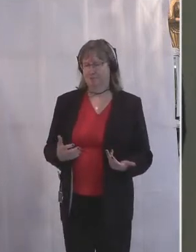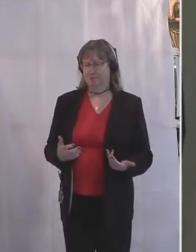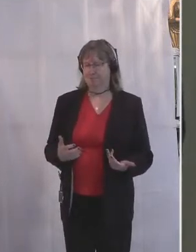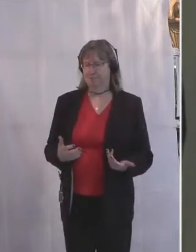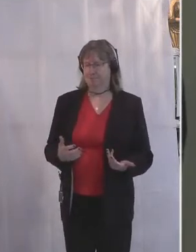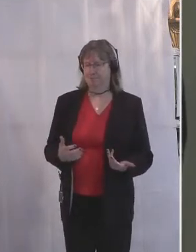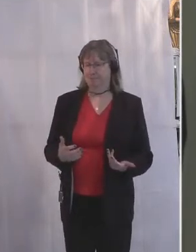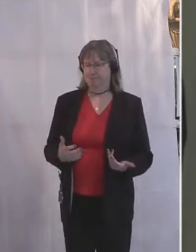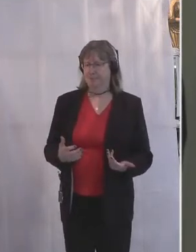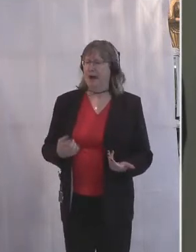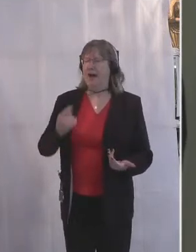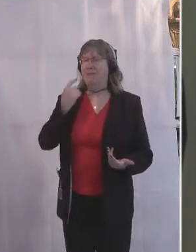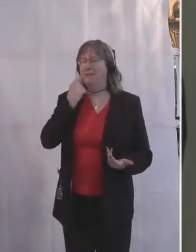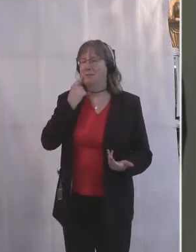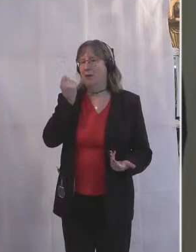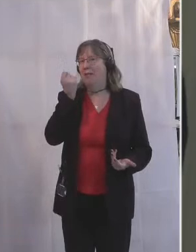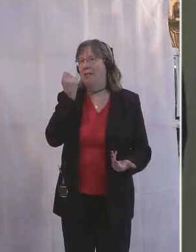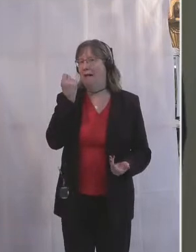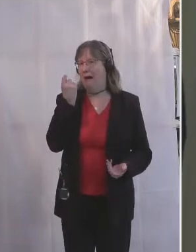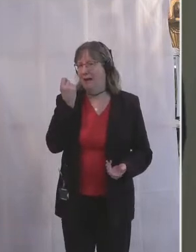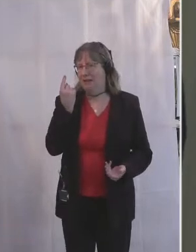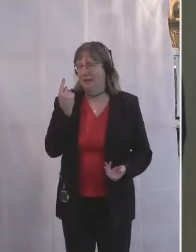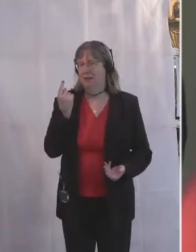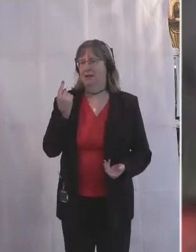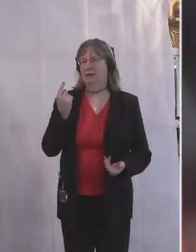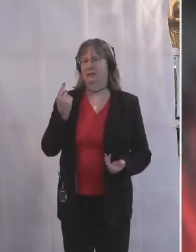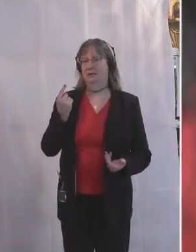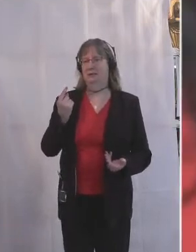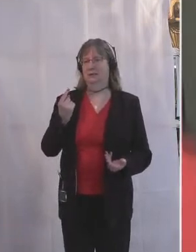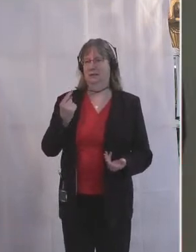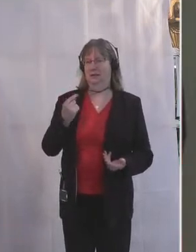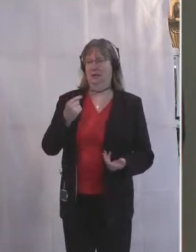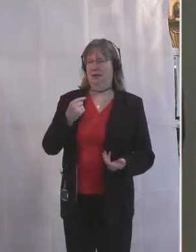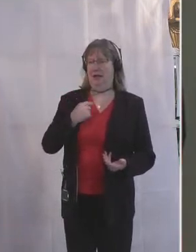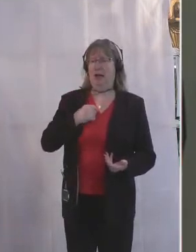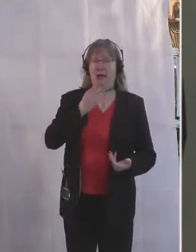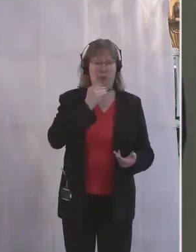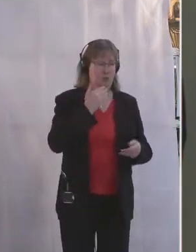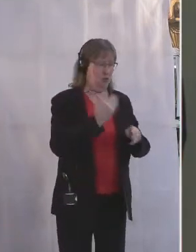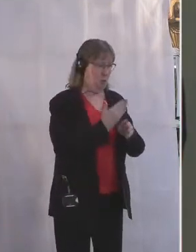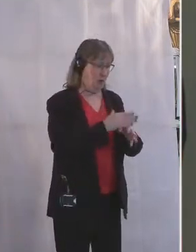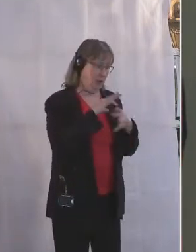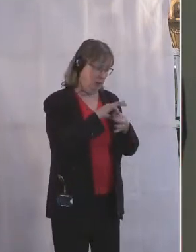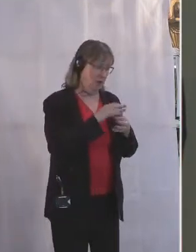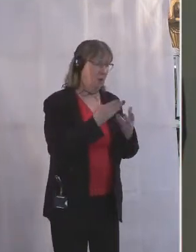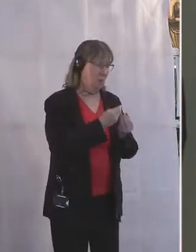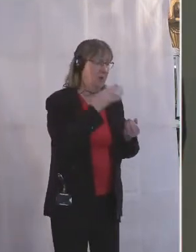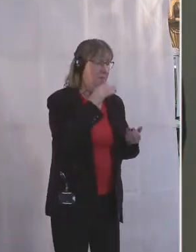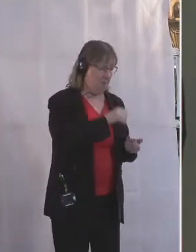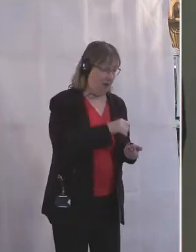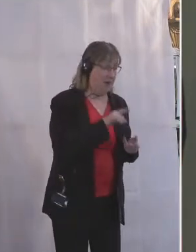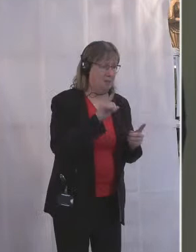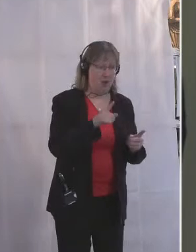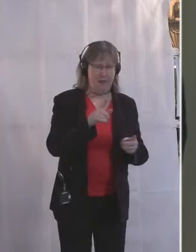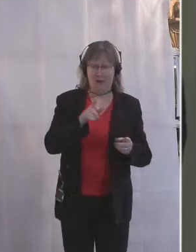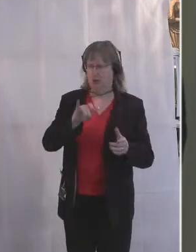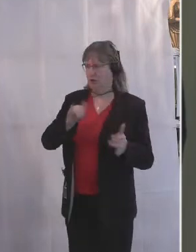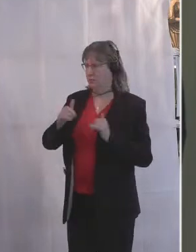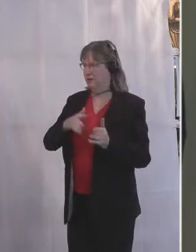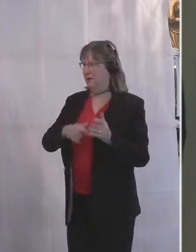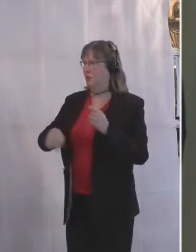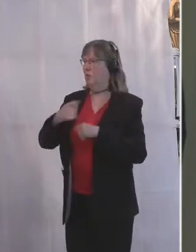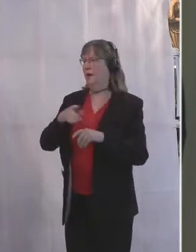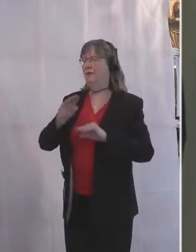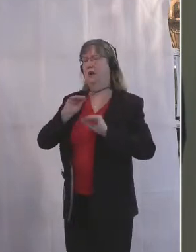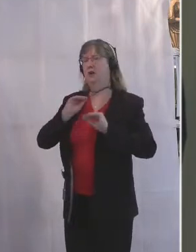how simple it is. I can't believe, because it's what I'm used to. And we've created a